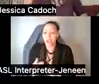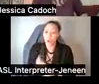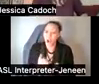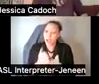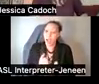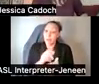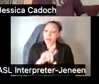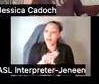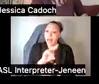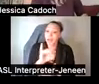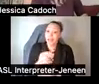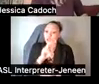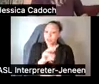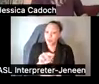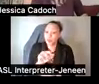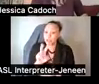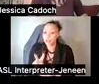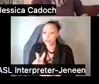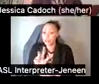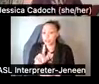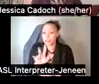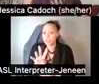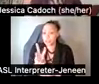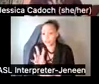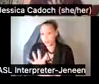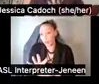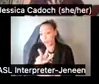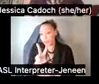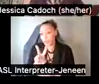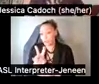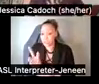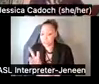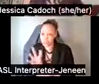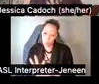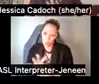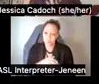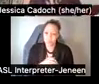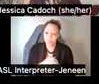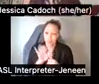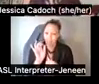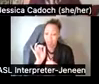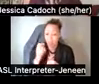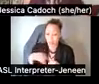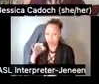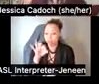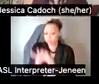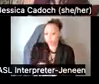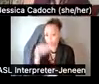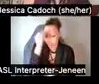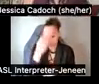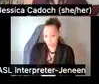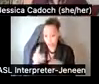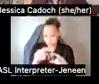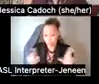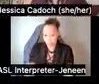-684-3264. And we're going to put that information in the chat